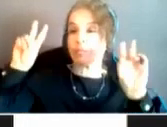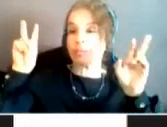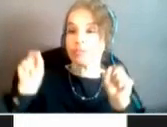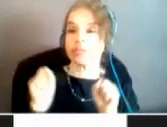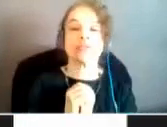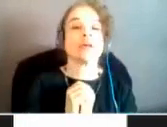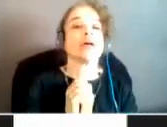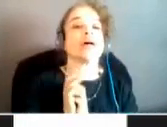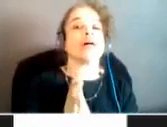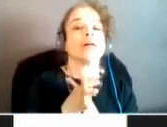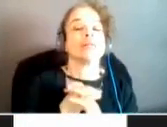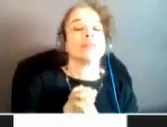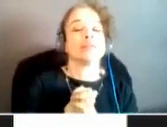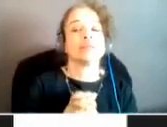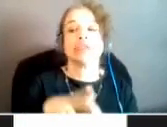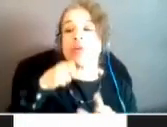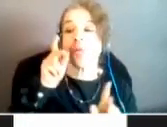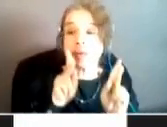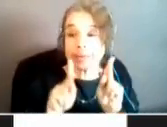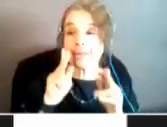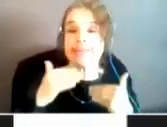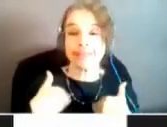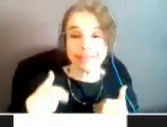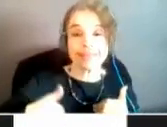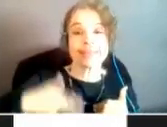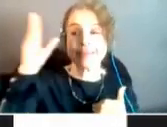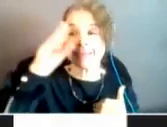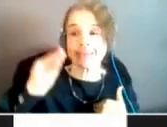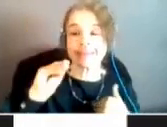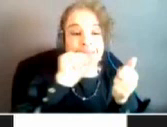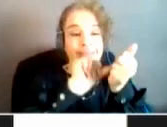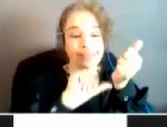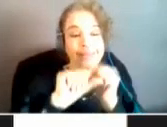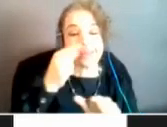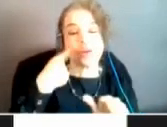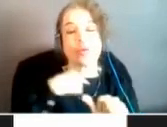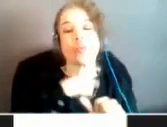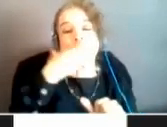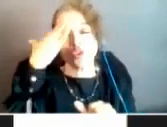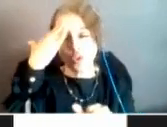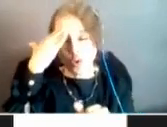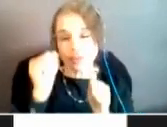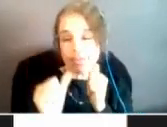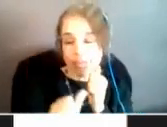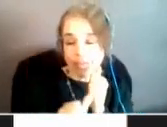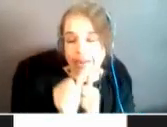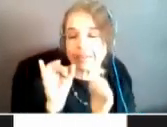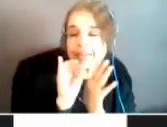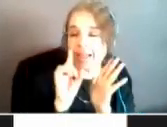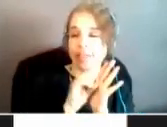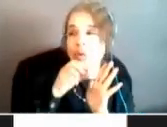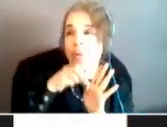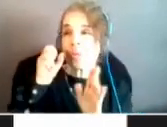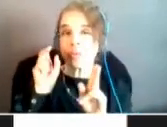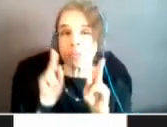professionals? Older people have high rates of suicide. We know that. Knowing risk factors will help identify older